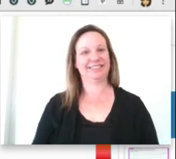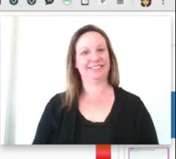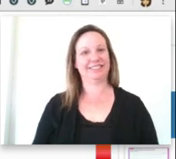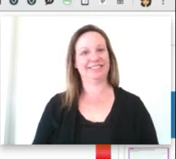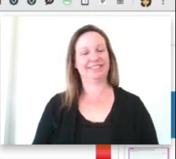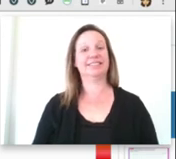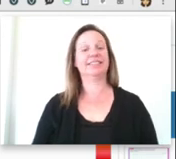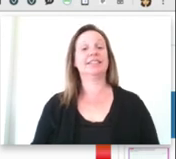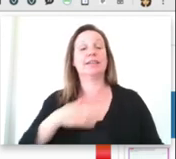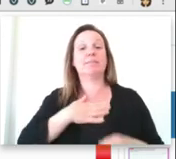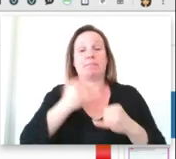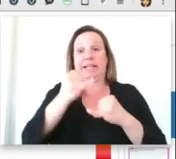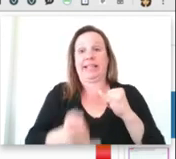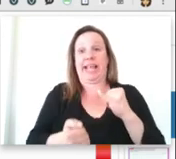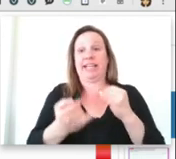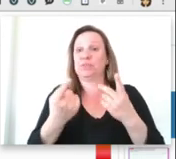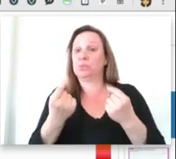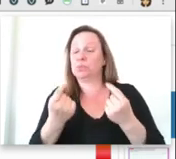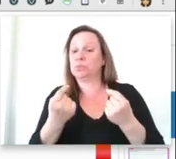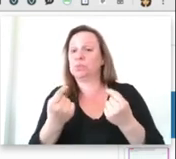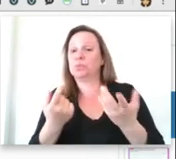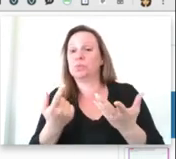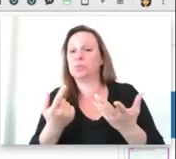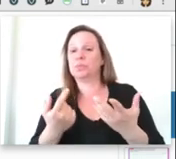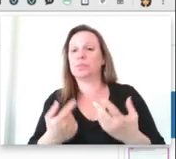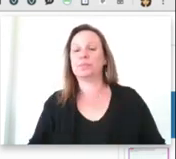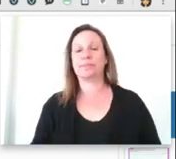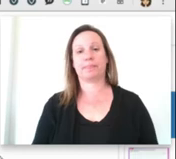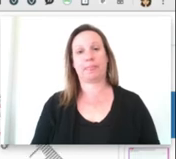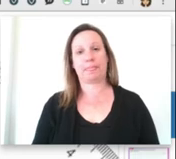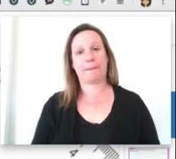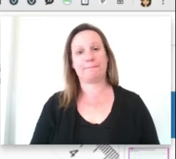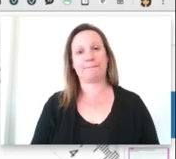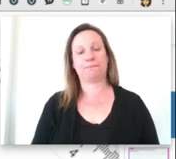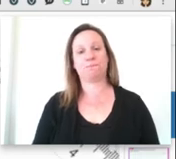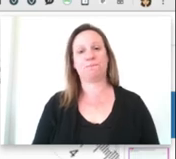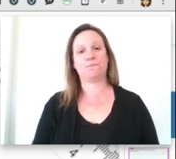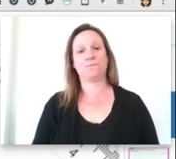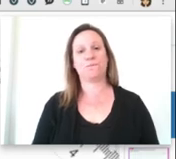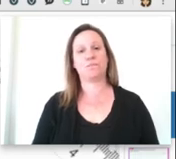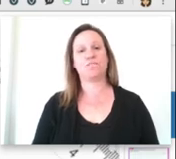my last step here? What should I do last?